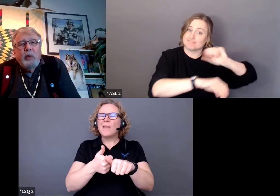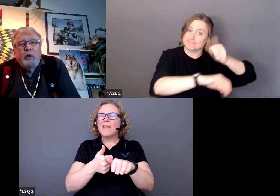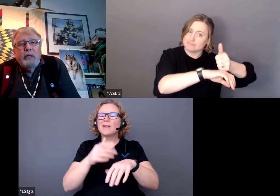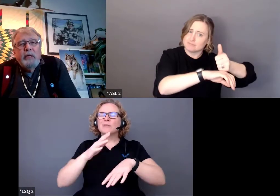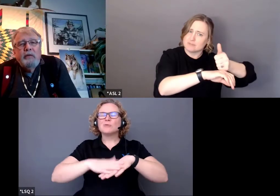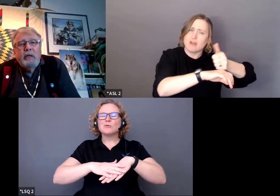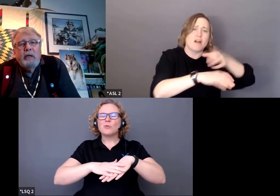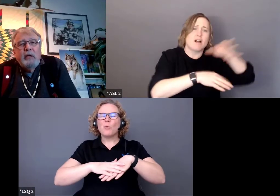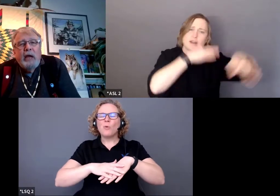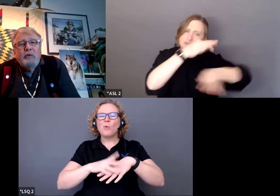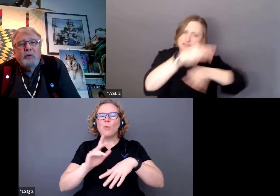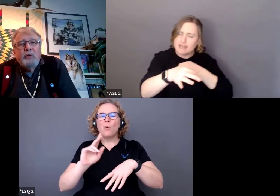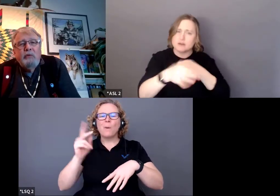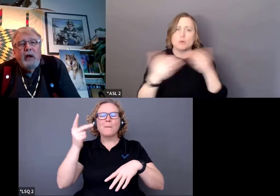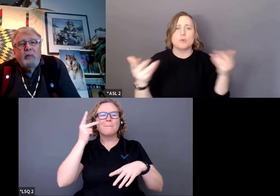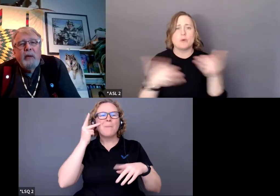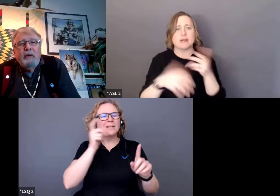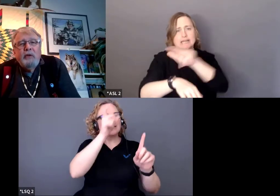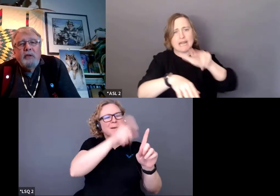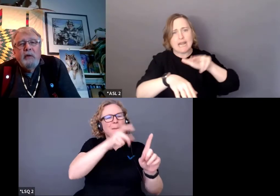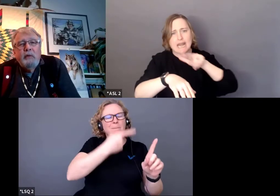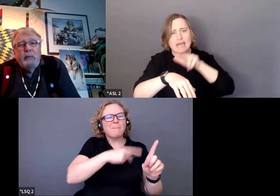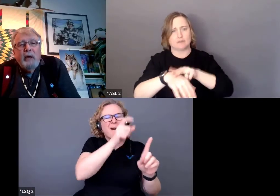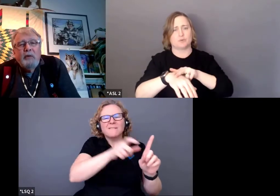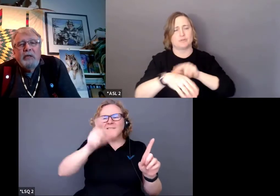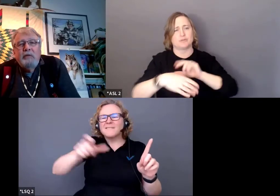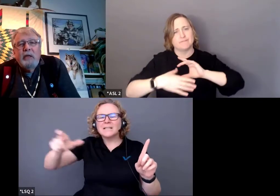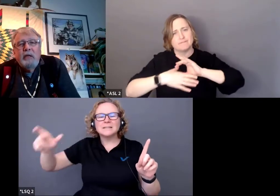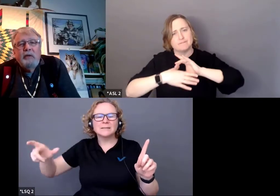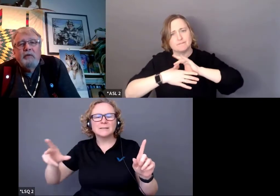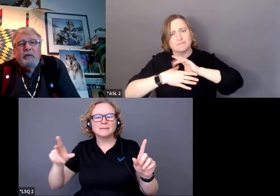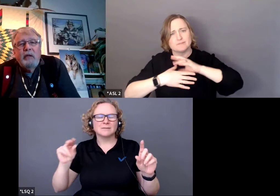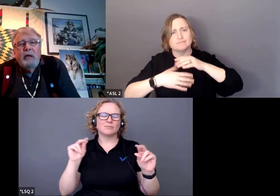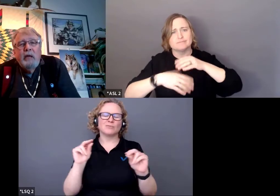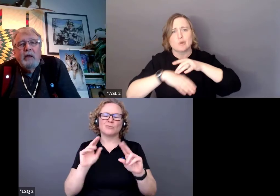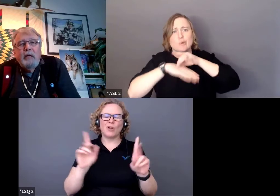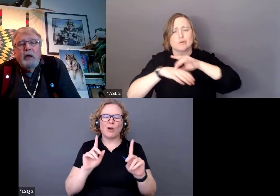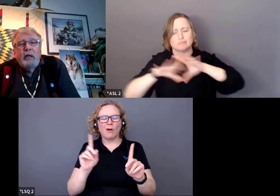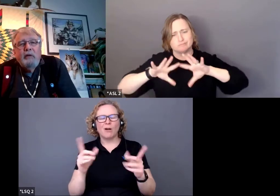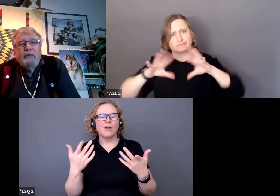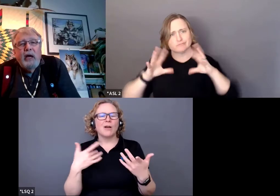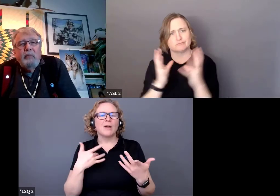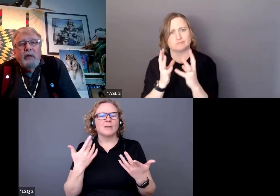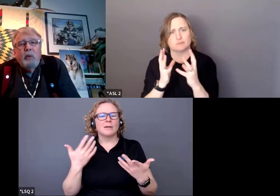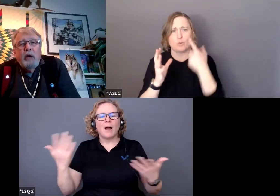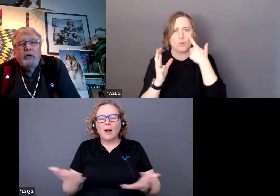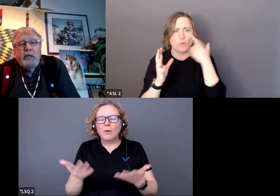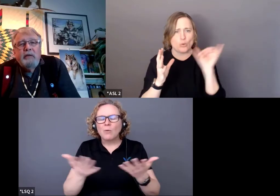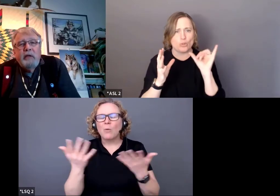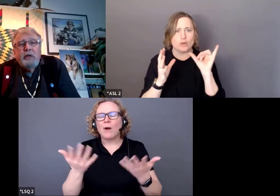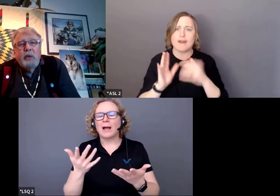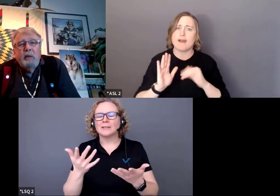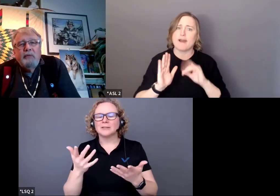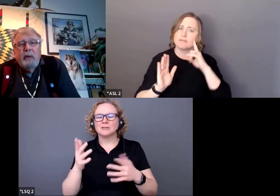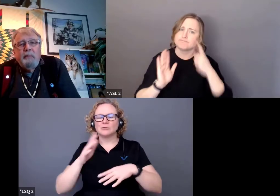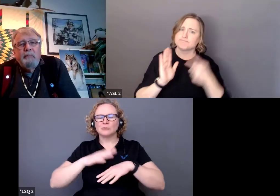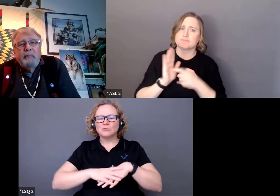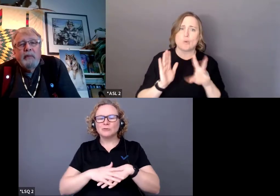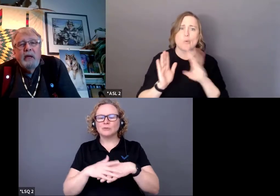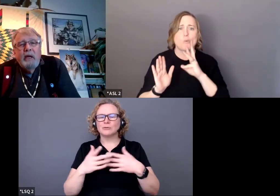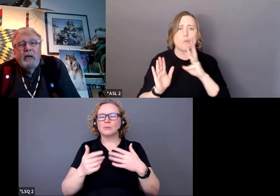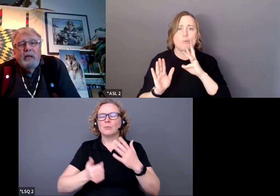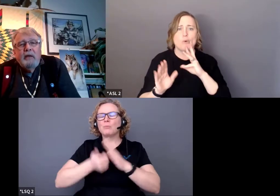perhaps the more realistic, natural, environmental boundaries that exist, that are identified by the watersheds that you come